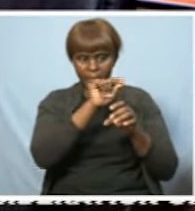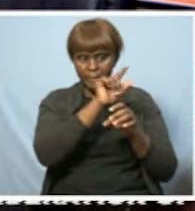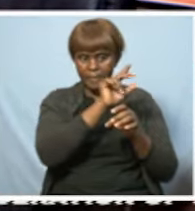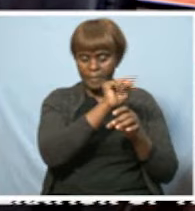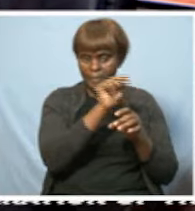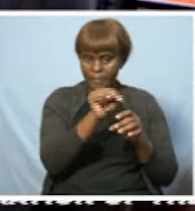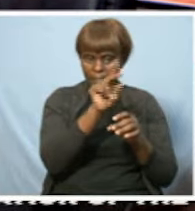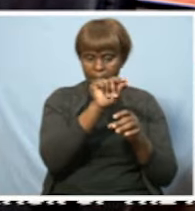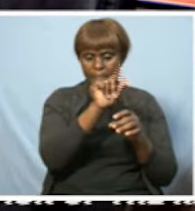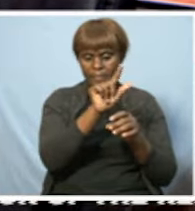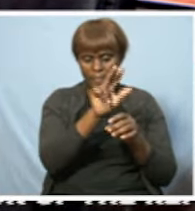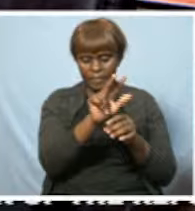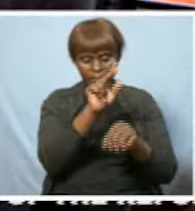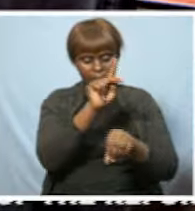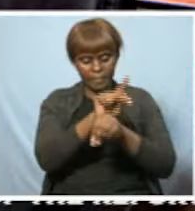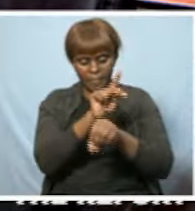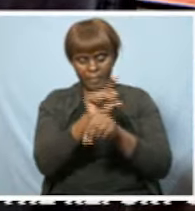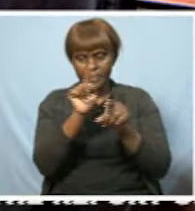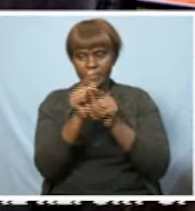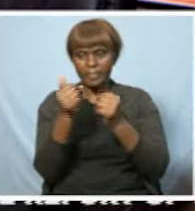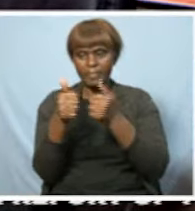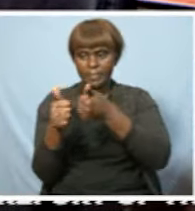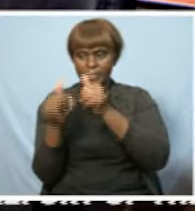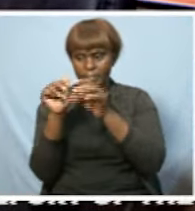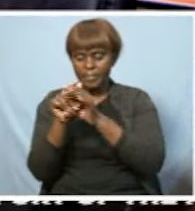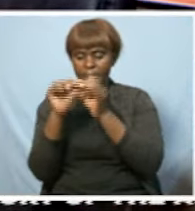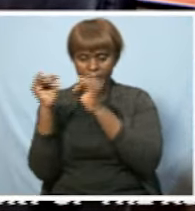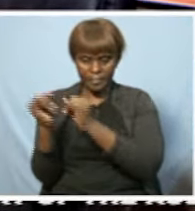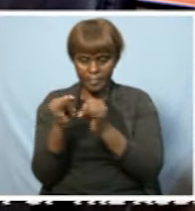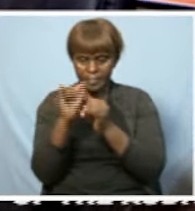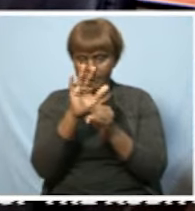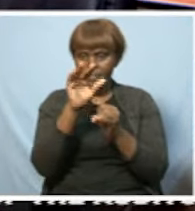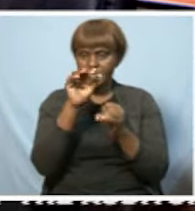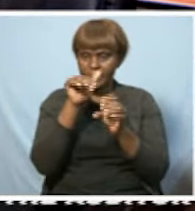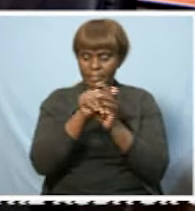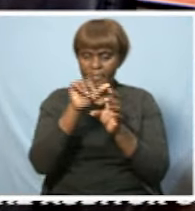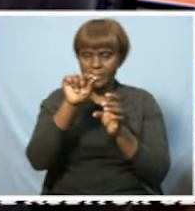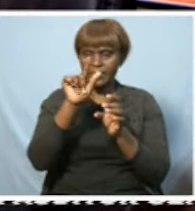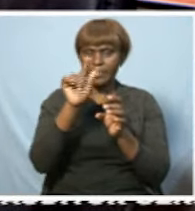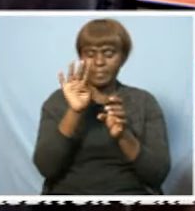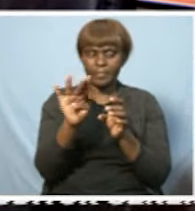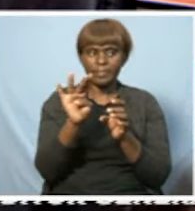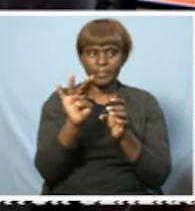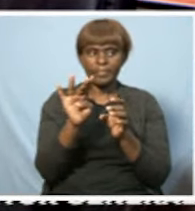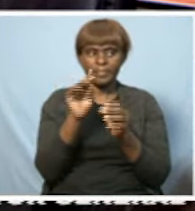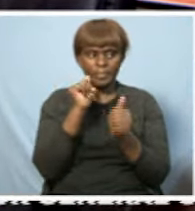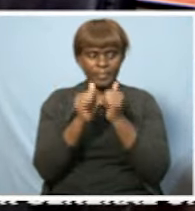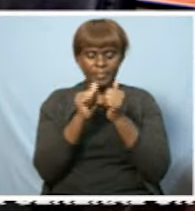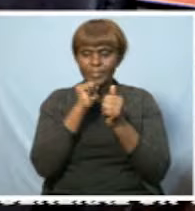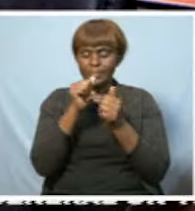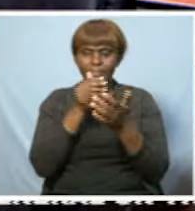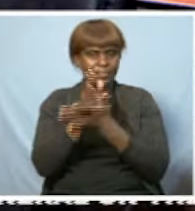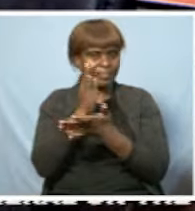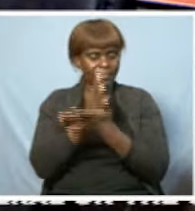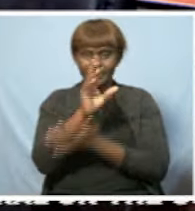2023 project, and you are now implementing it in 2024, which is not correct.